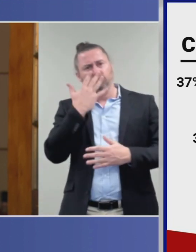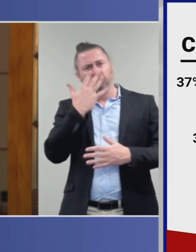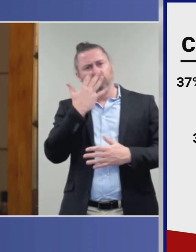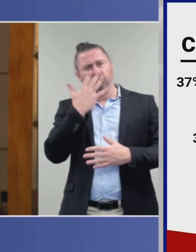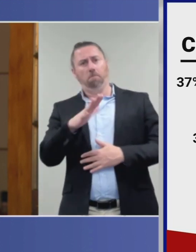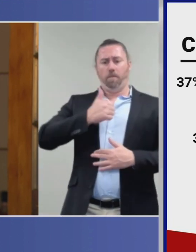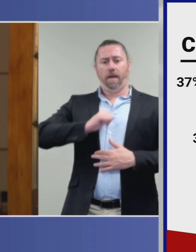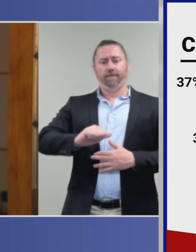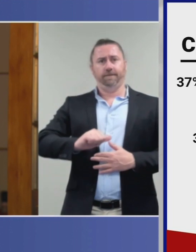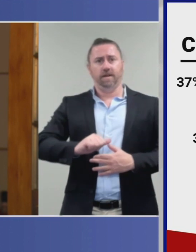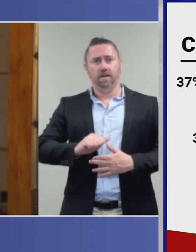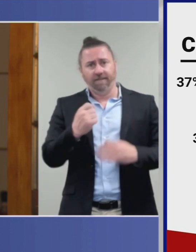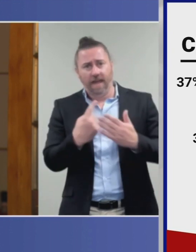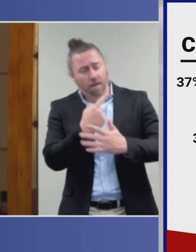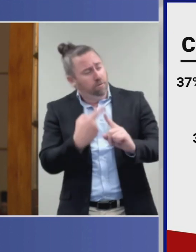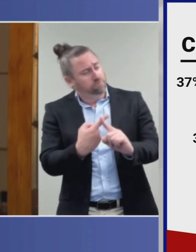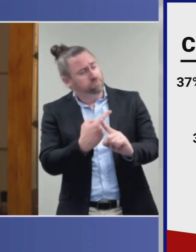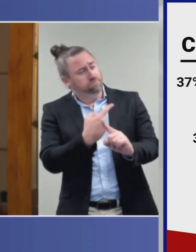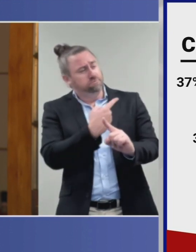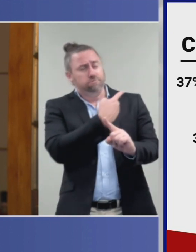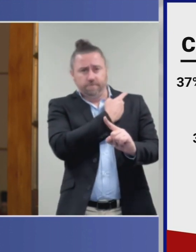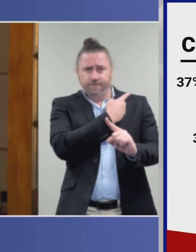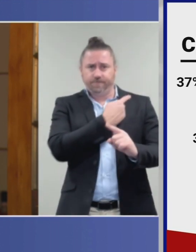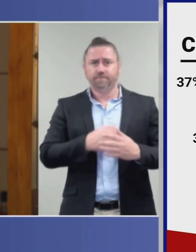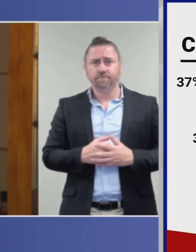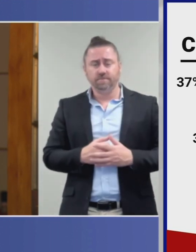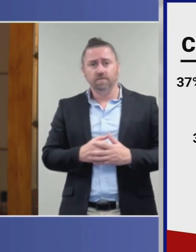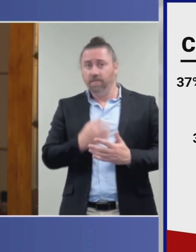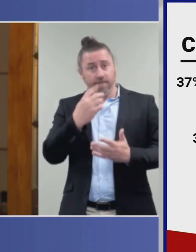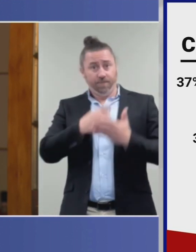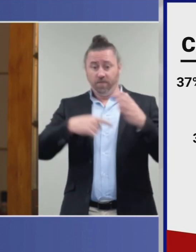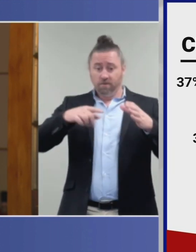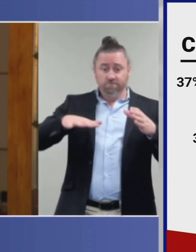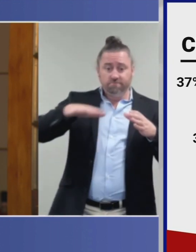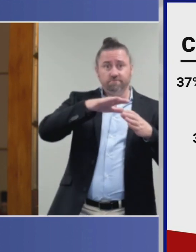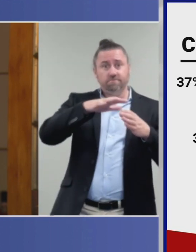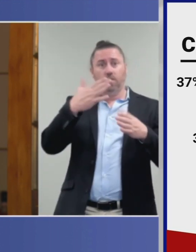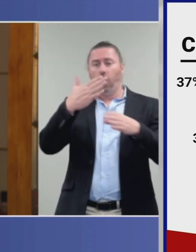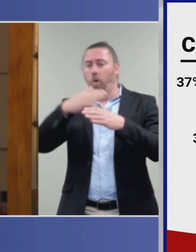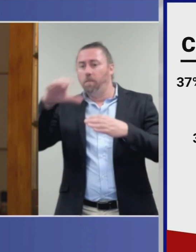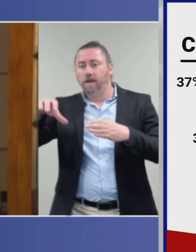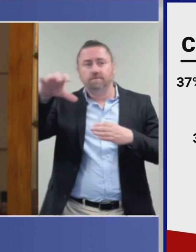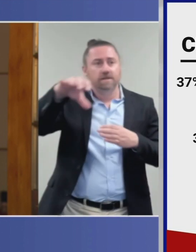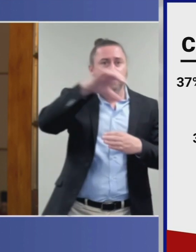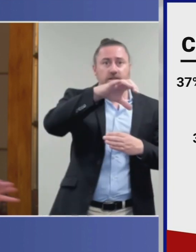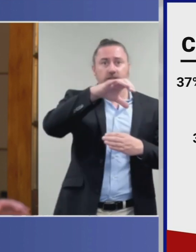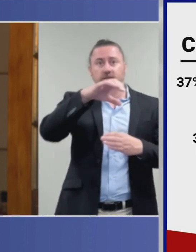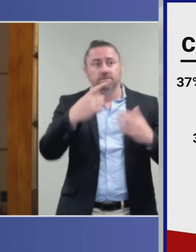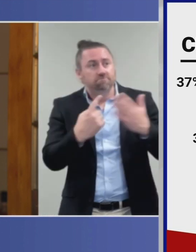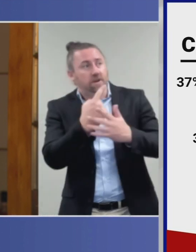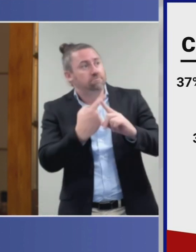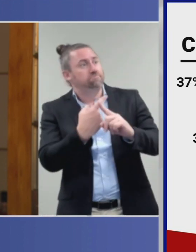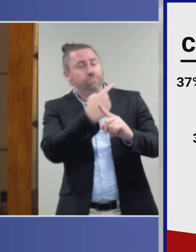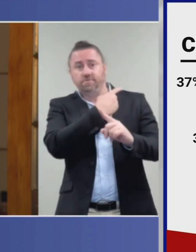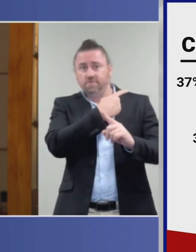this place, and it is applied to governments, workplaces, past, present, going back over a long